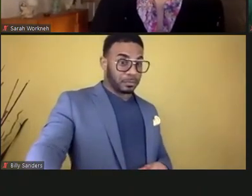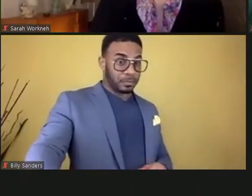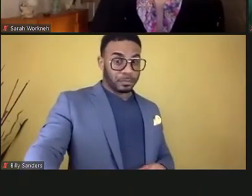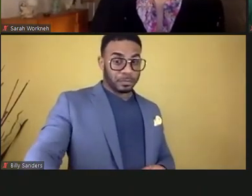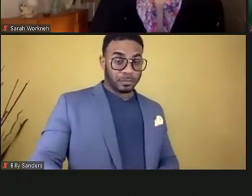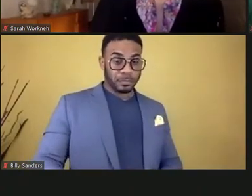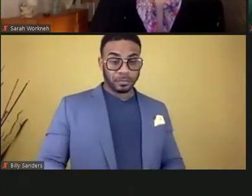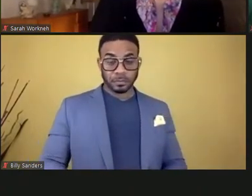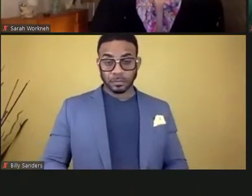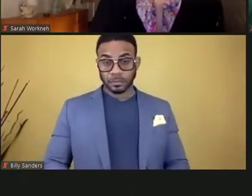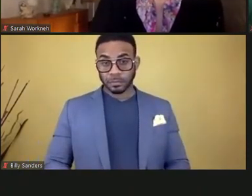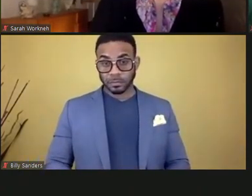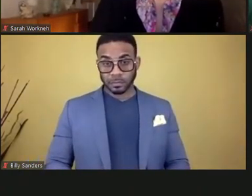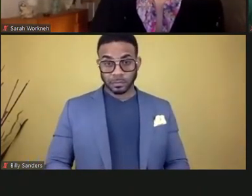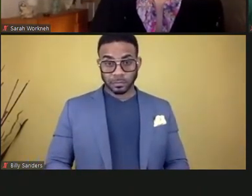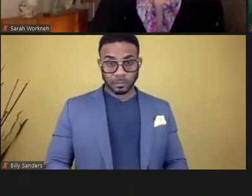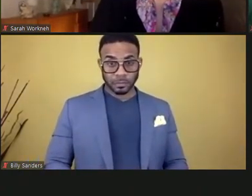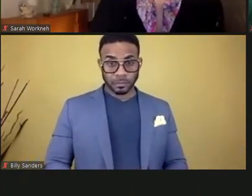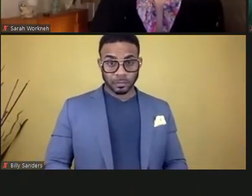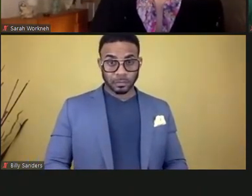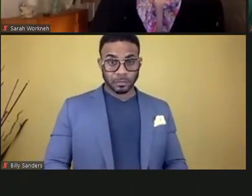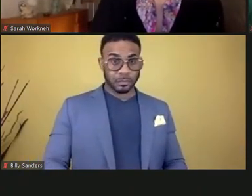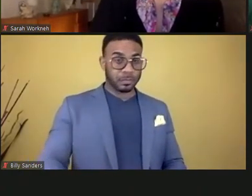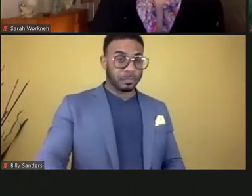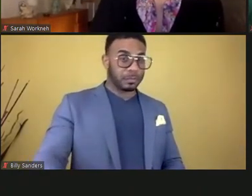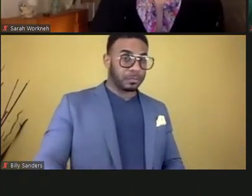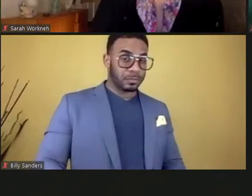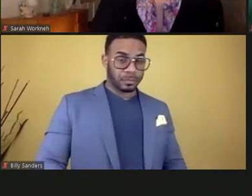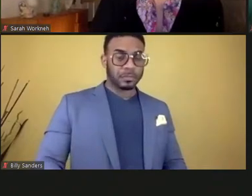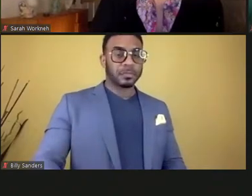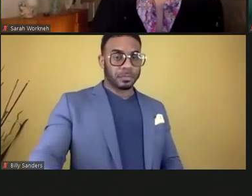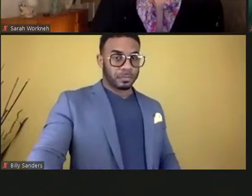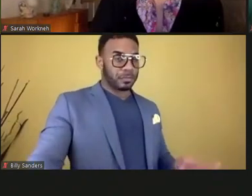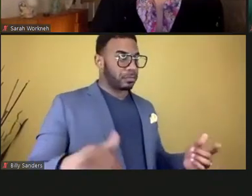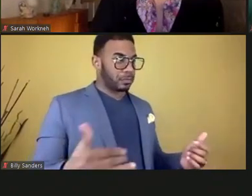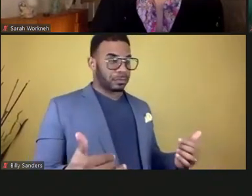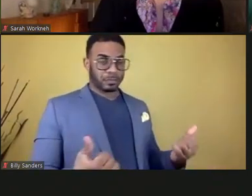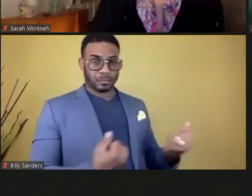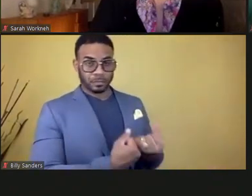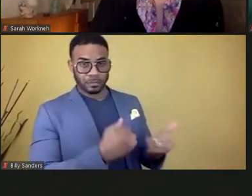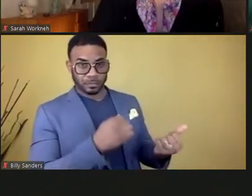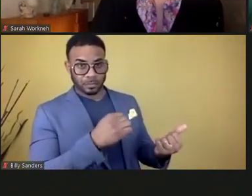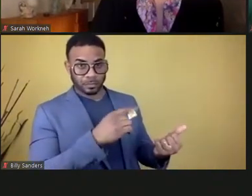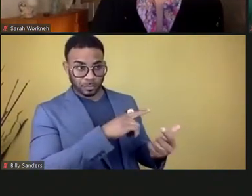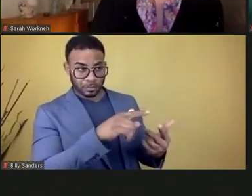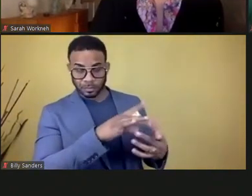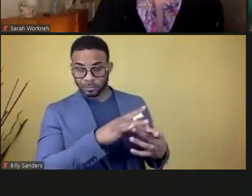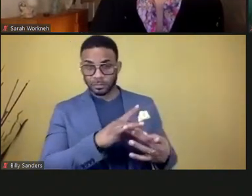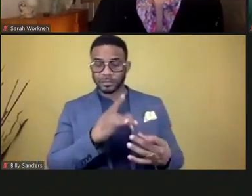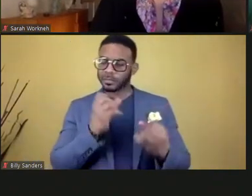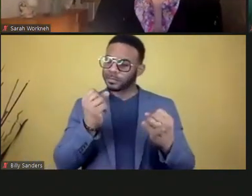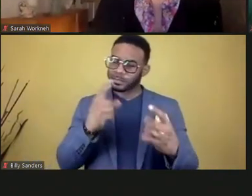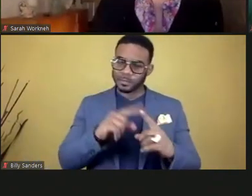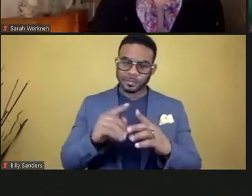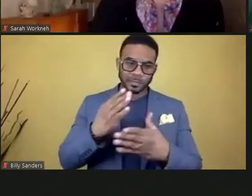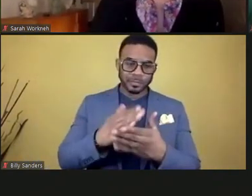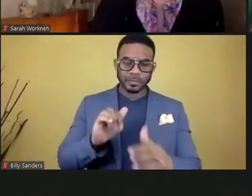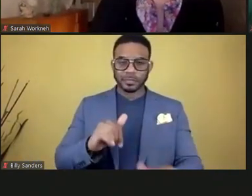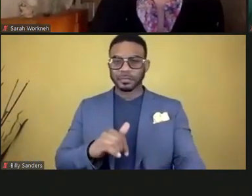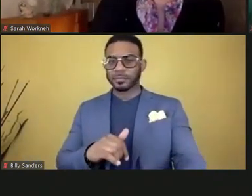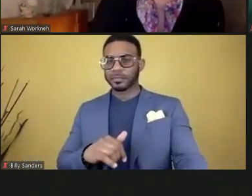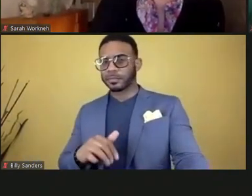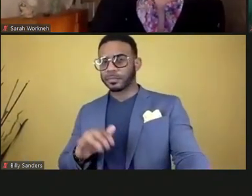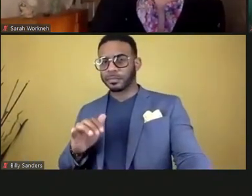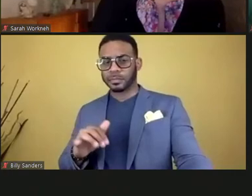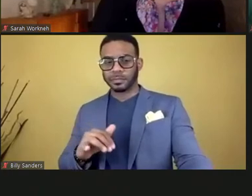I wanna piggyback off of what Bashizo is saying and Ashley is saying, because there's so many parts of this